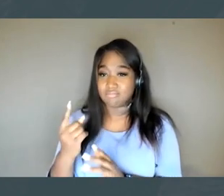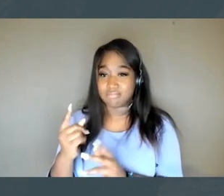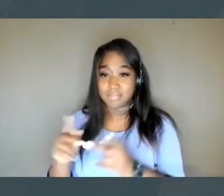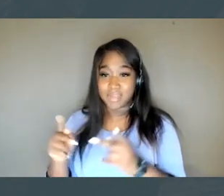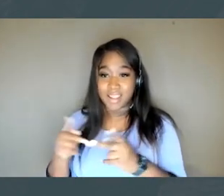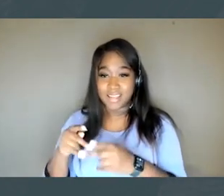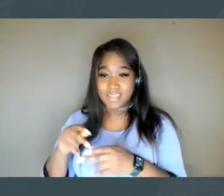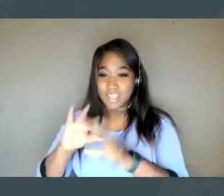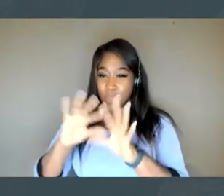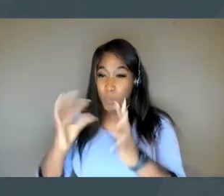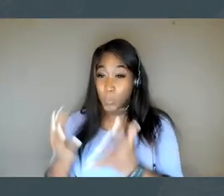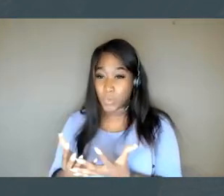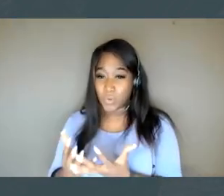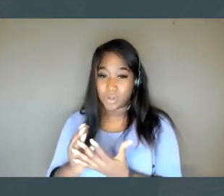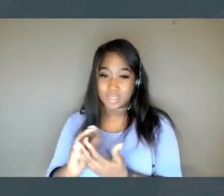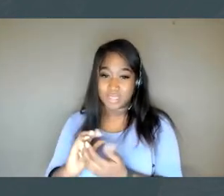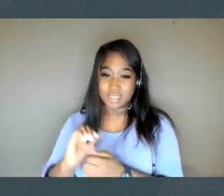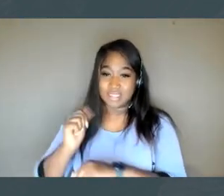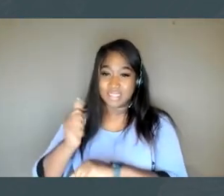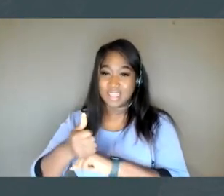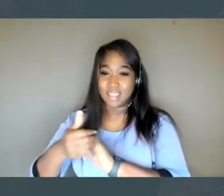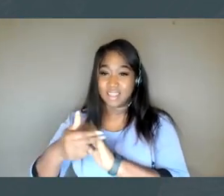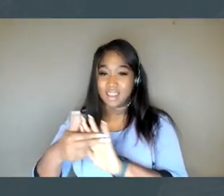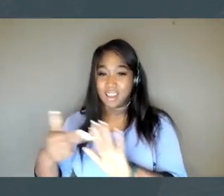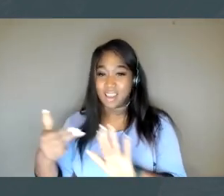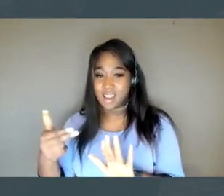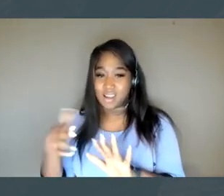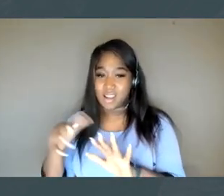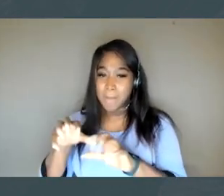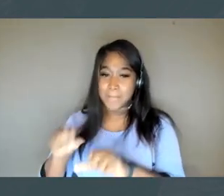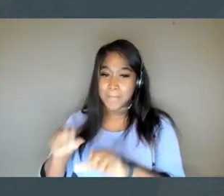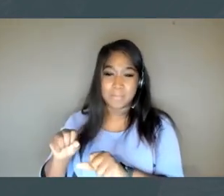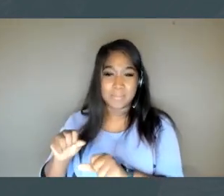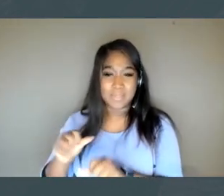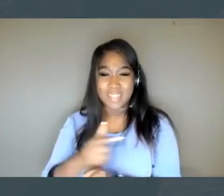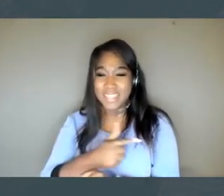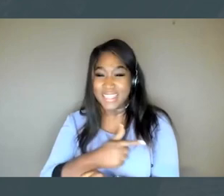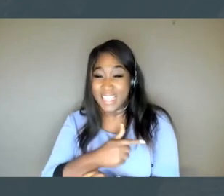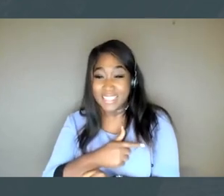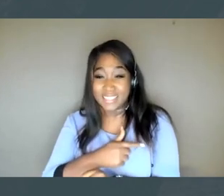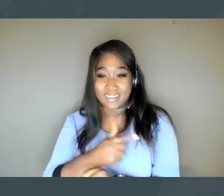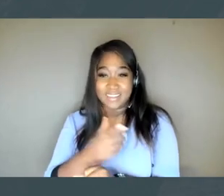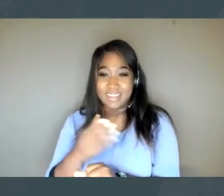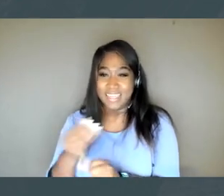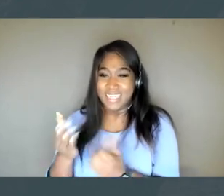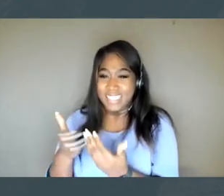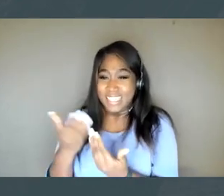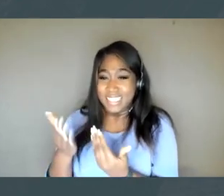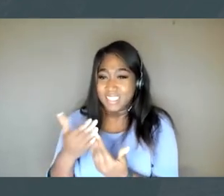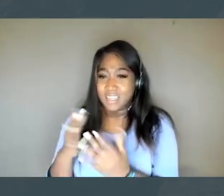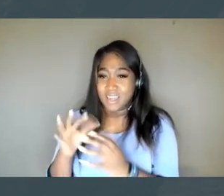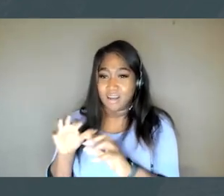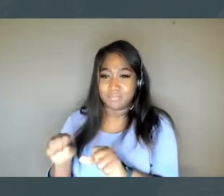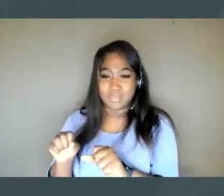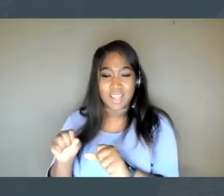designated so lazily and easily? I never hear about Asia, you know,